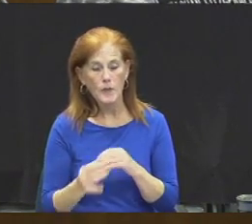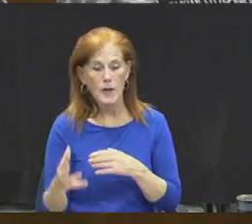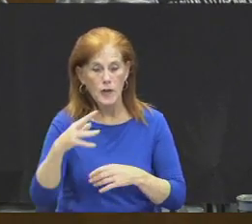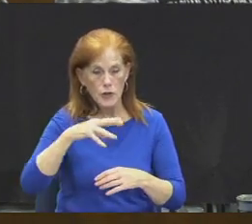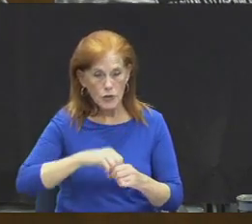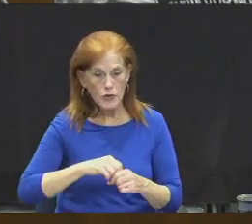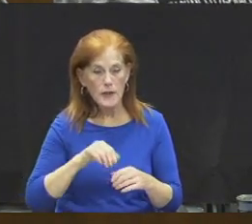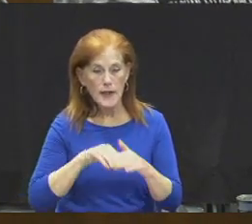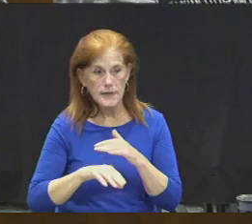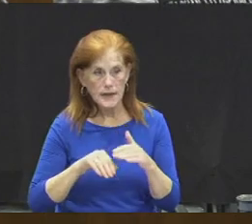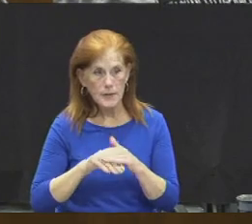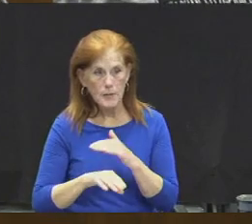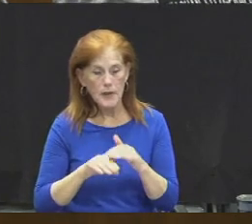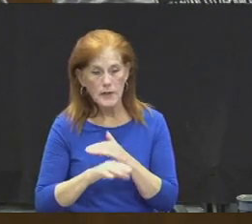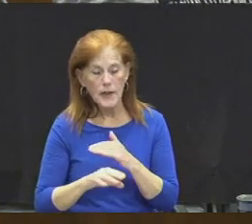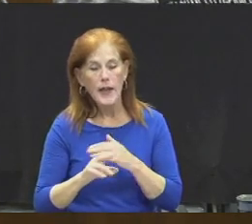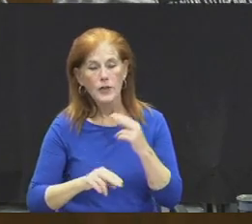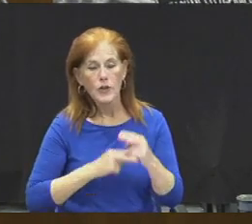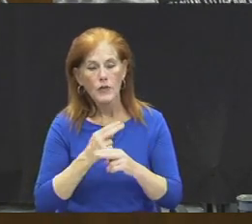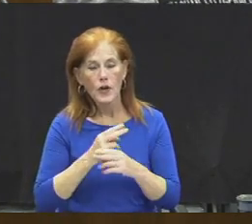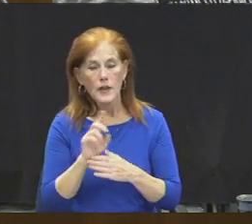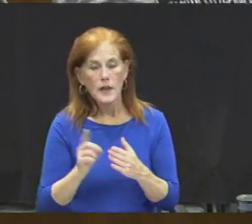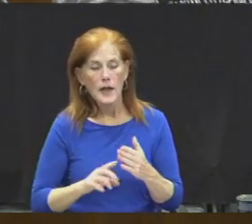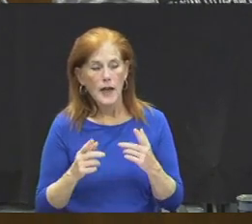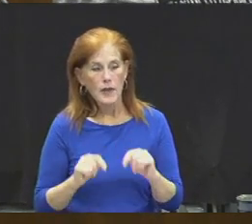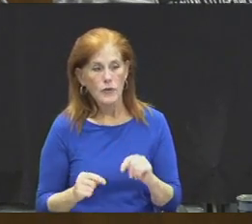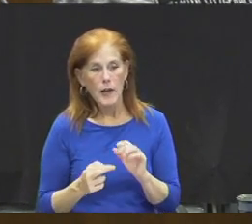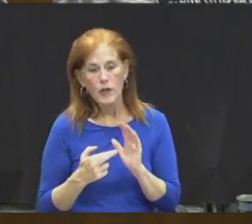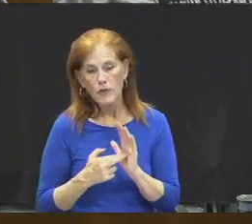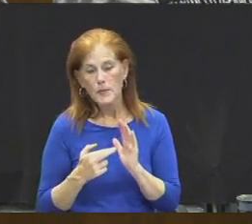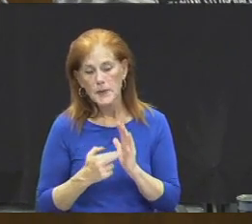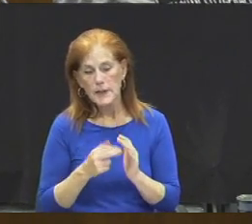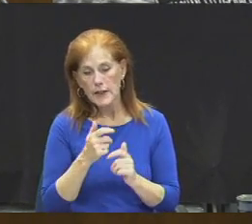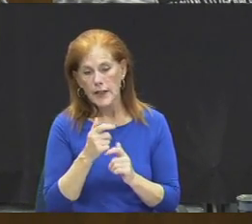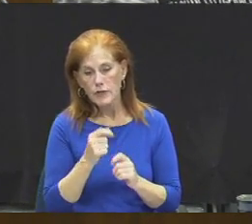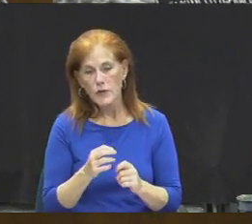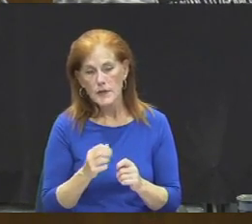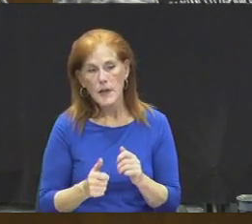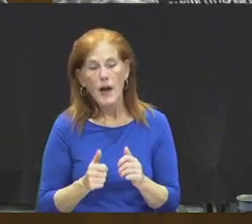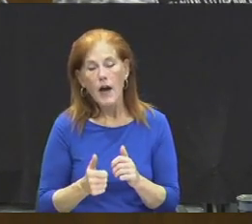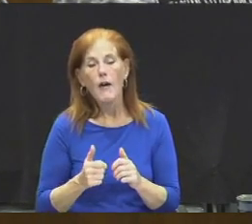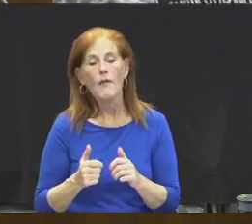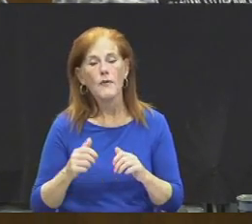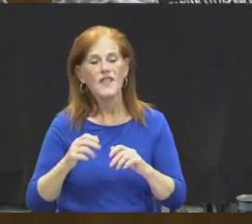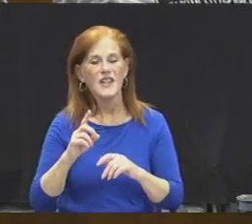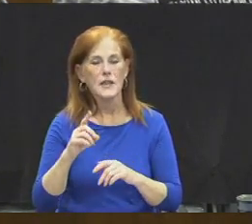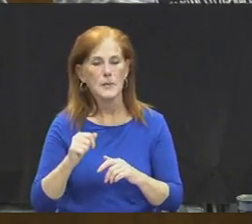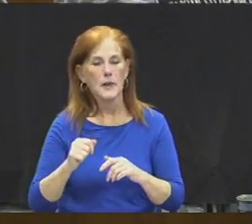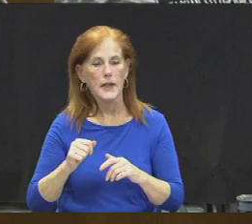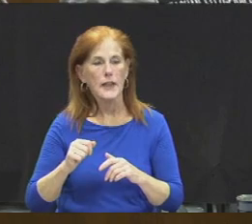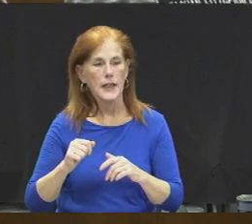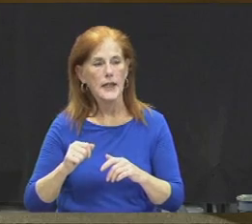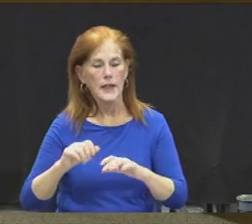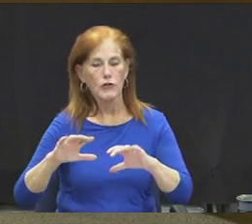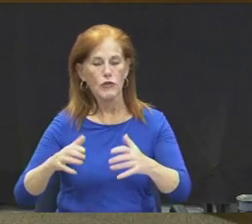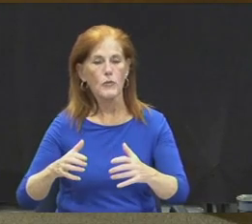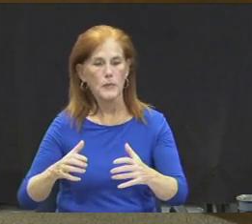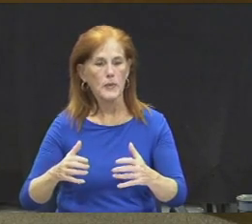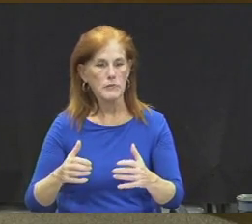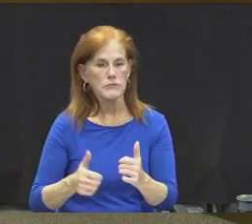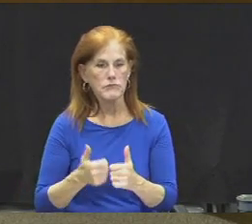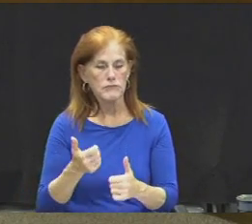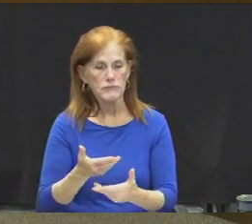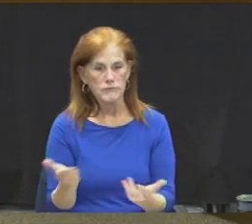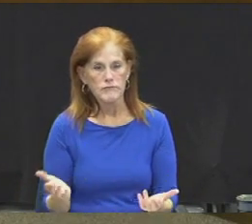inclusion, accessibility, and universal design. So I try to represent the interests of the greater disability community. Thanks, Megan.